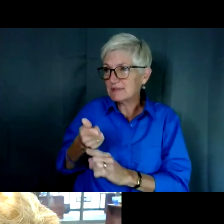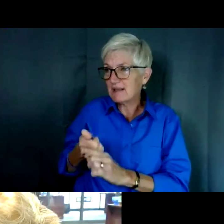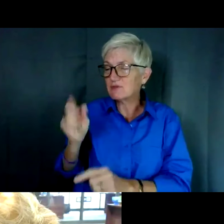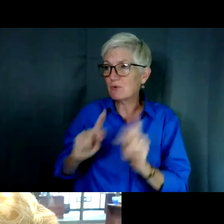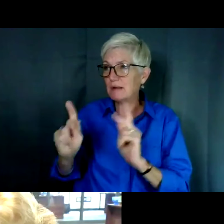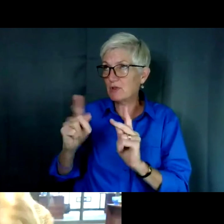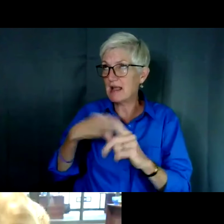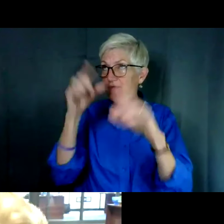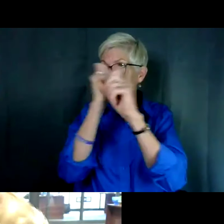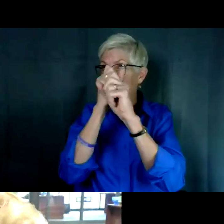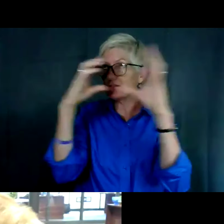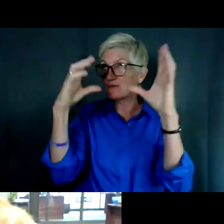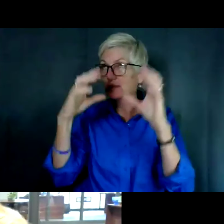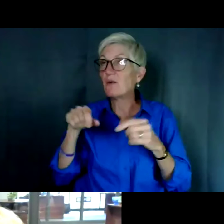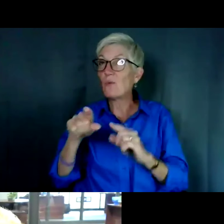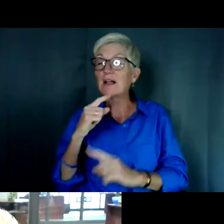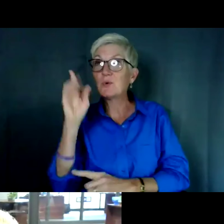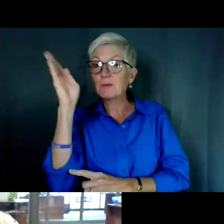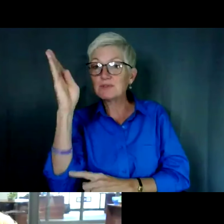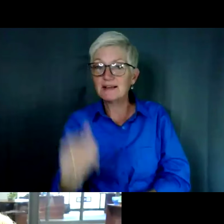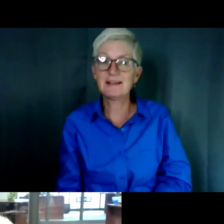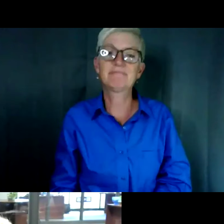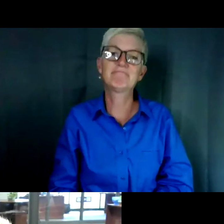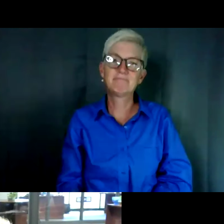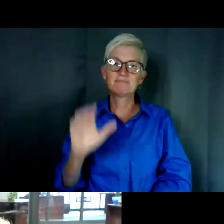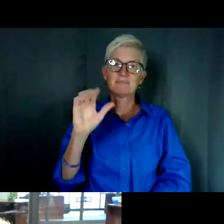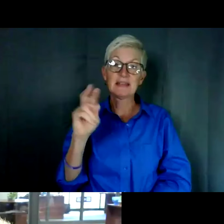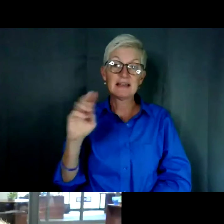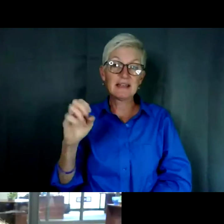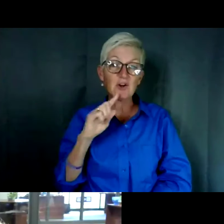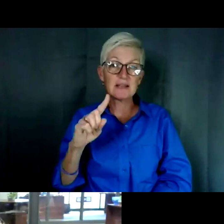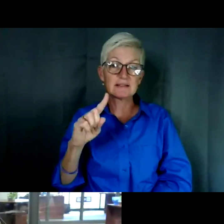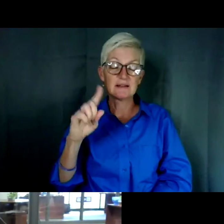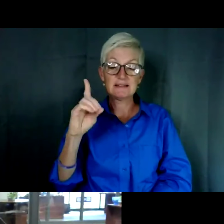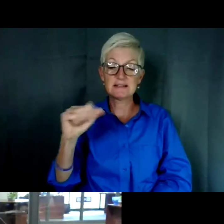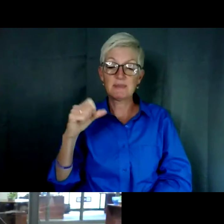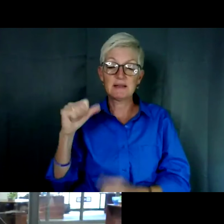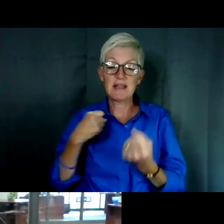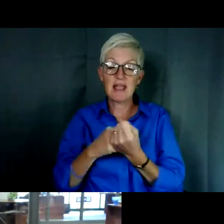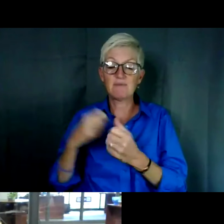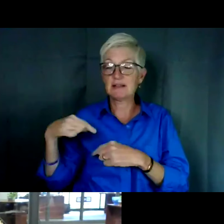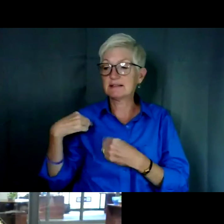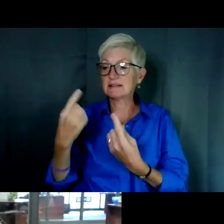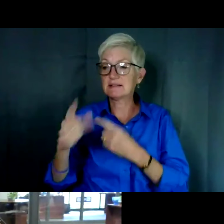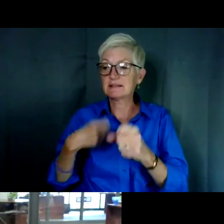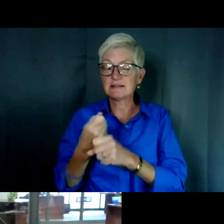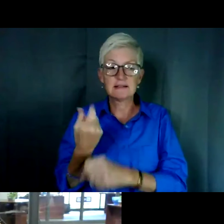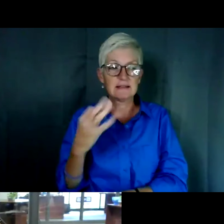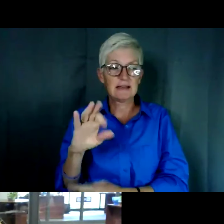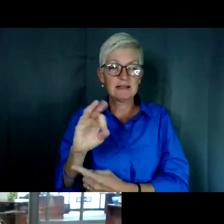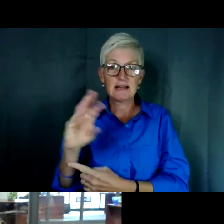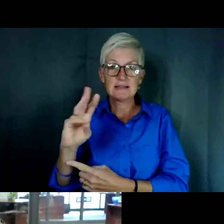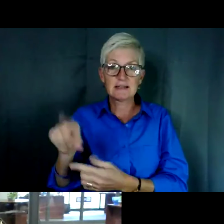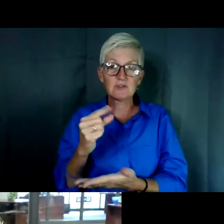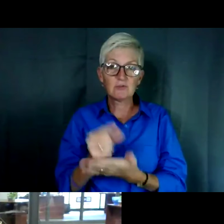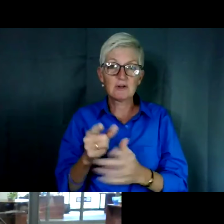have that in their mind as you're speaking. So Carrie has been a disability advocate since 1996, graduating